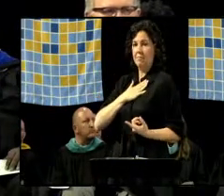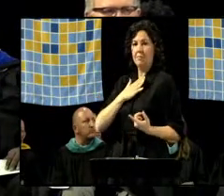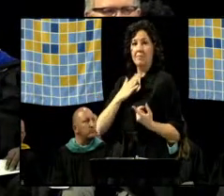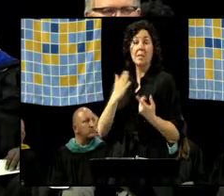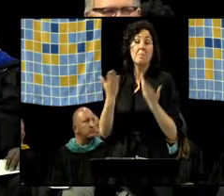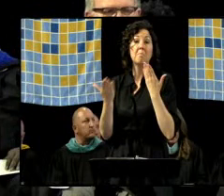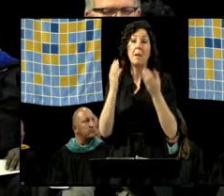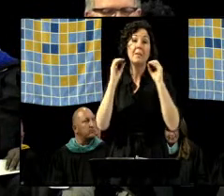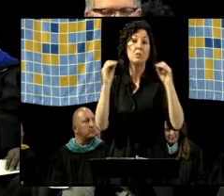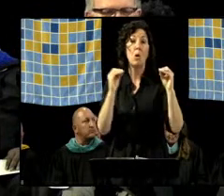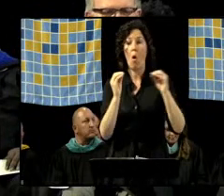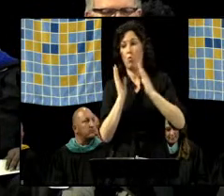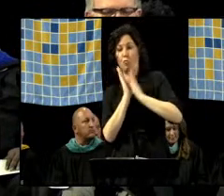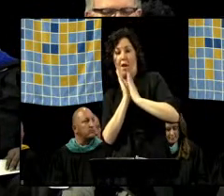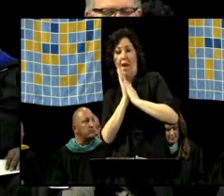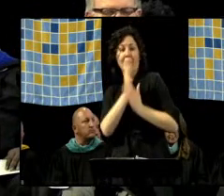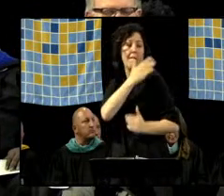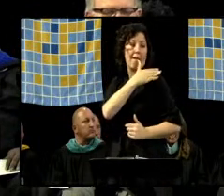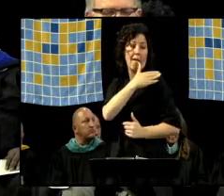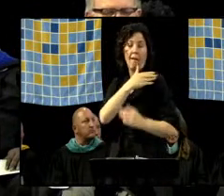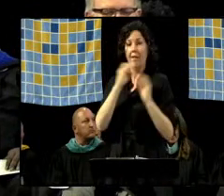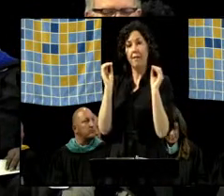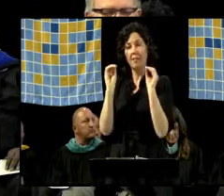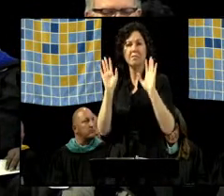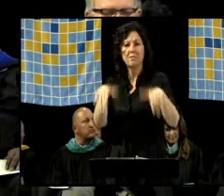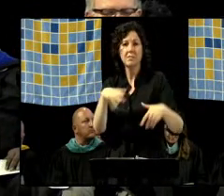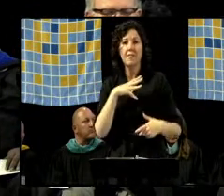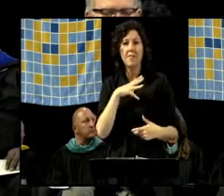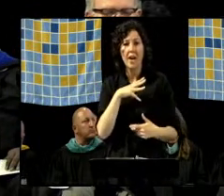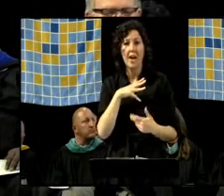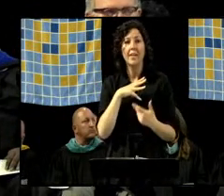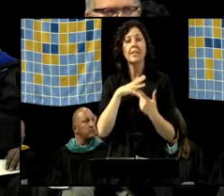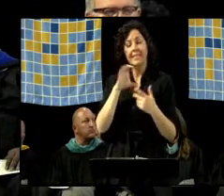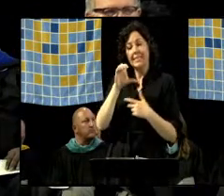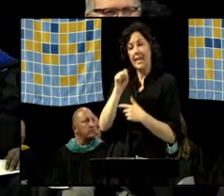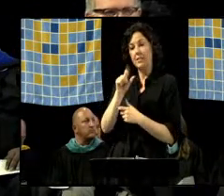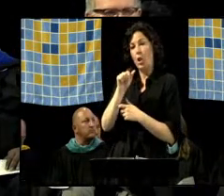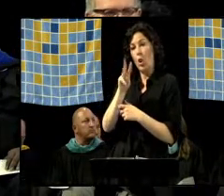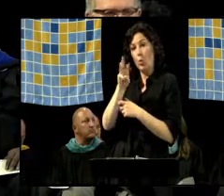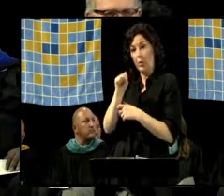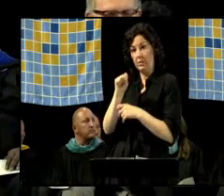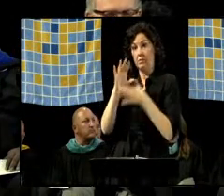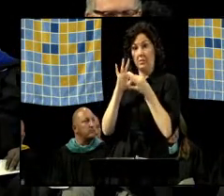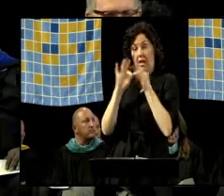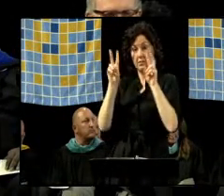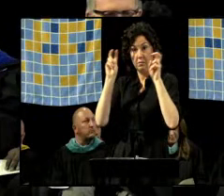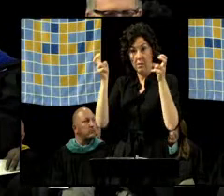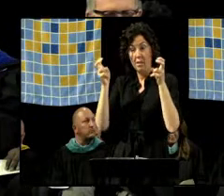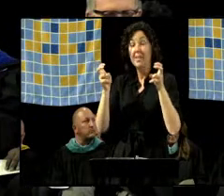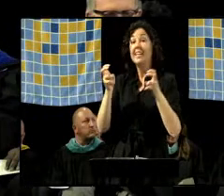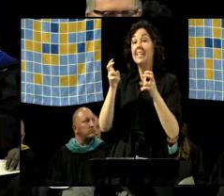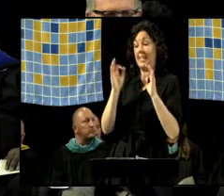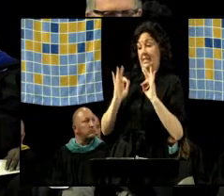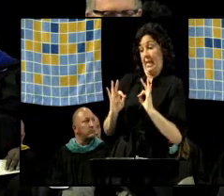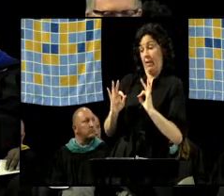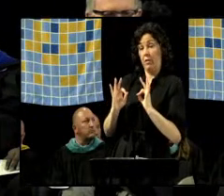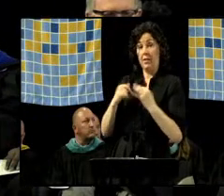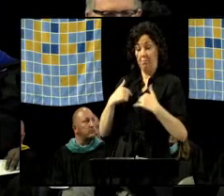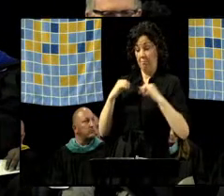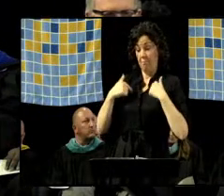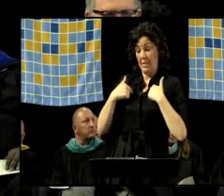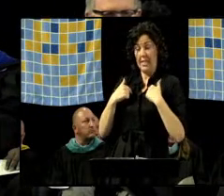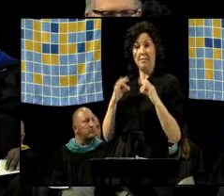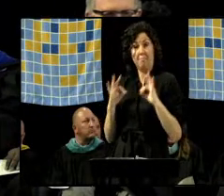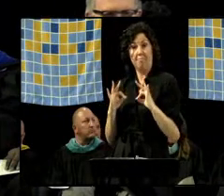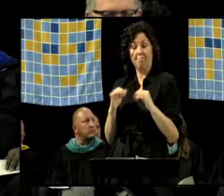or praise. Or as C.S. Lewis says, integrity is doing the right thing, even when no one is watching.